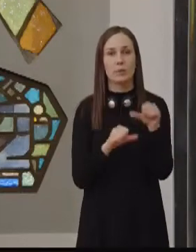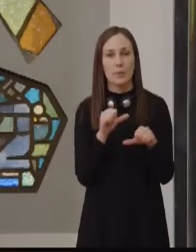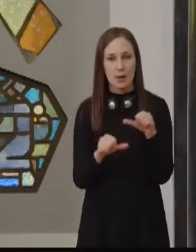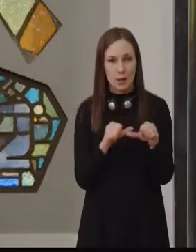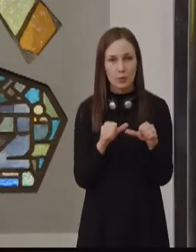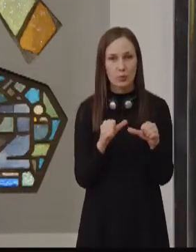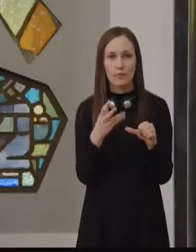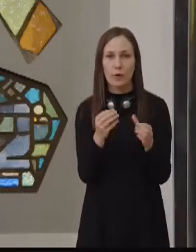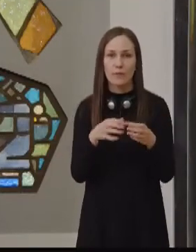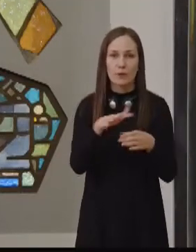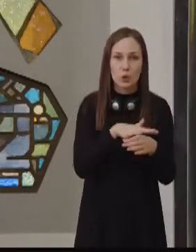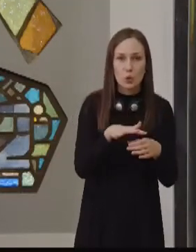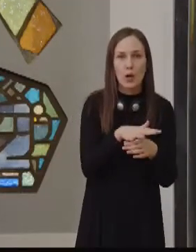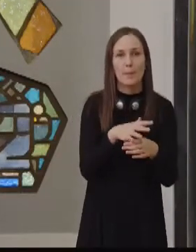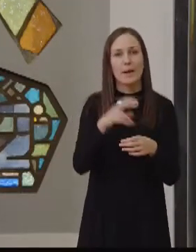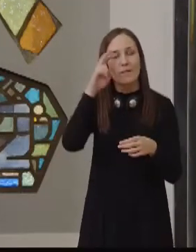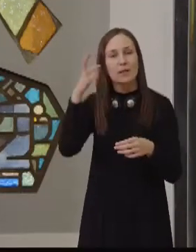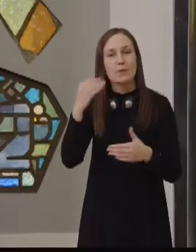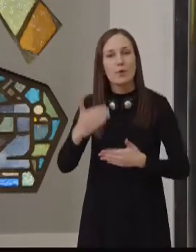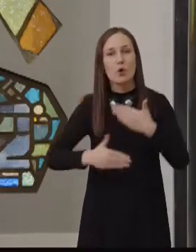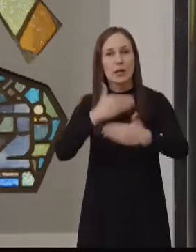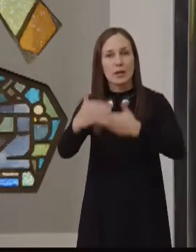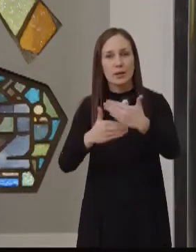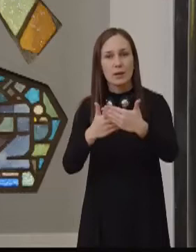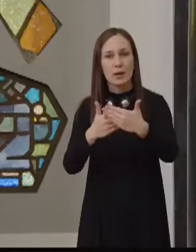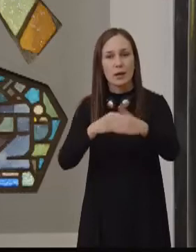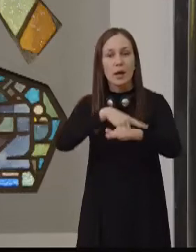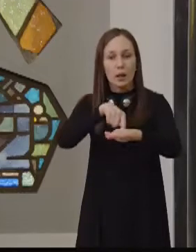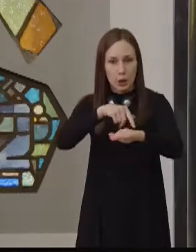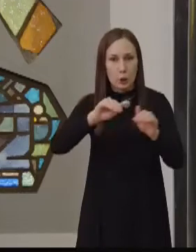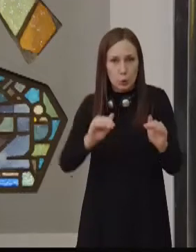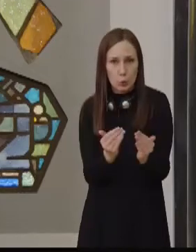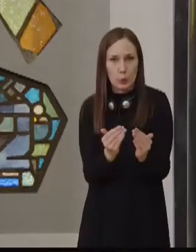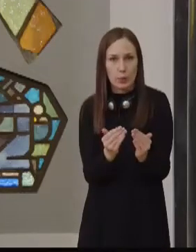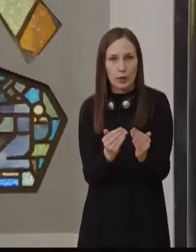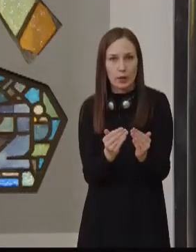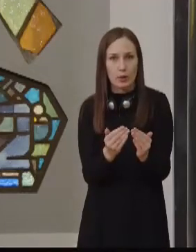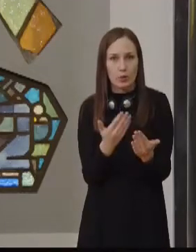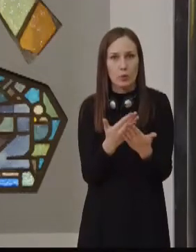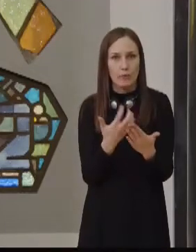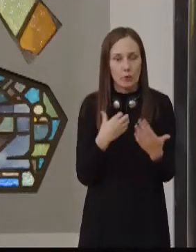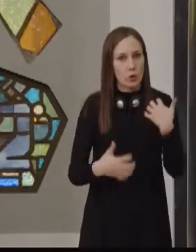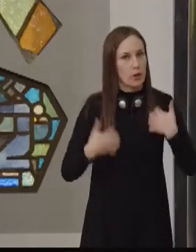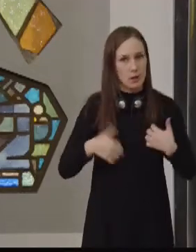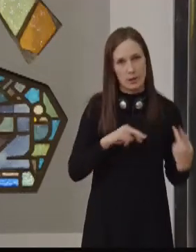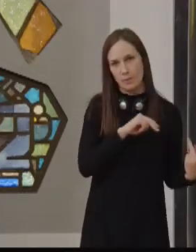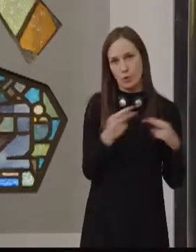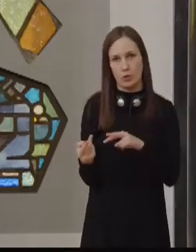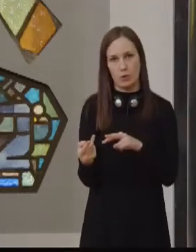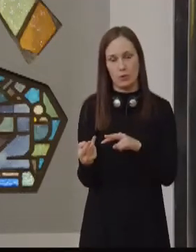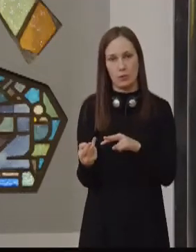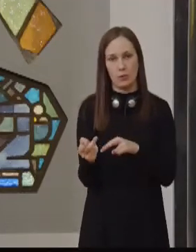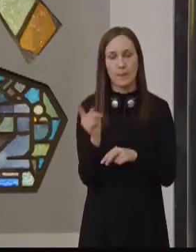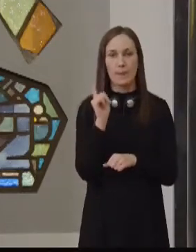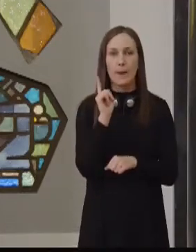that was back in 2012 and now is absolutely different. So it seems that